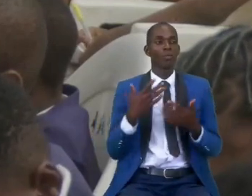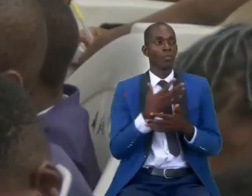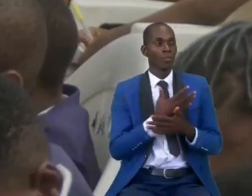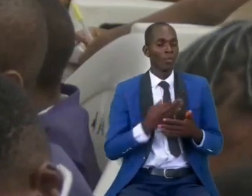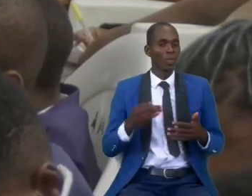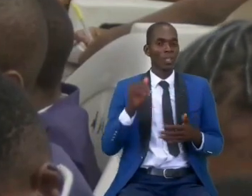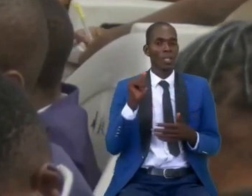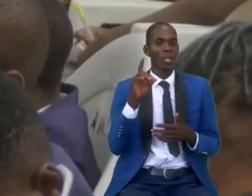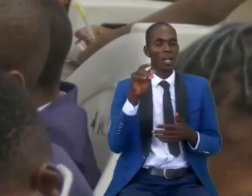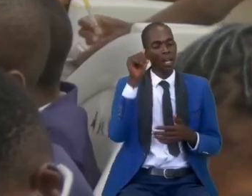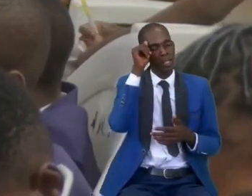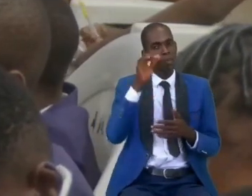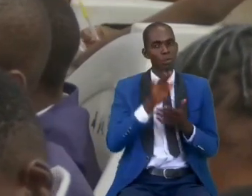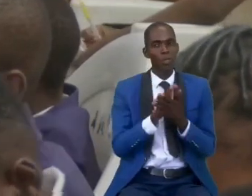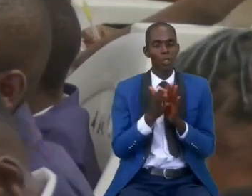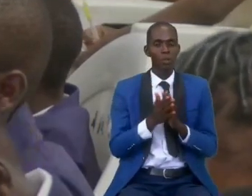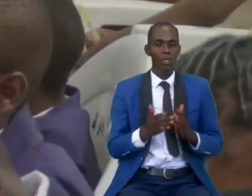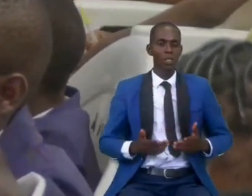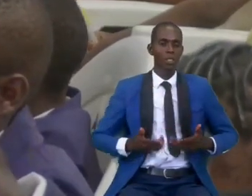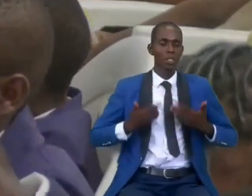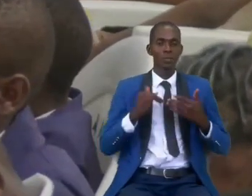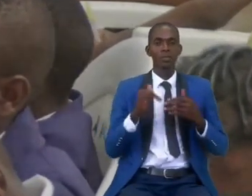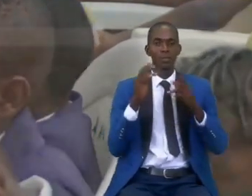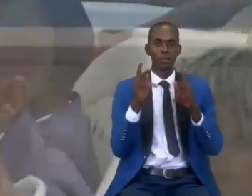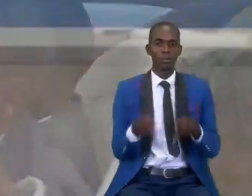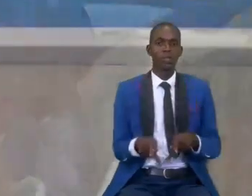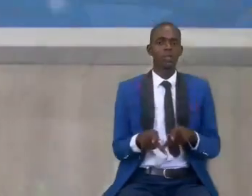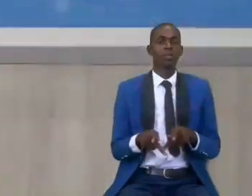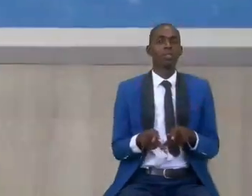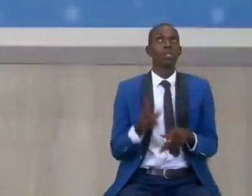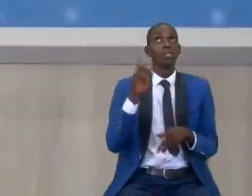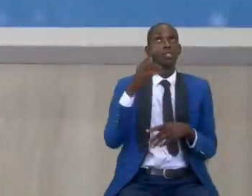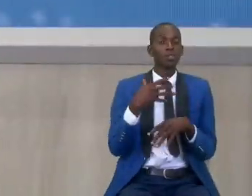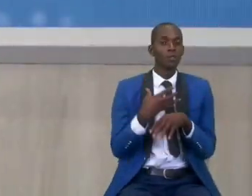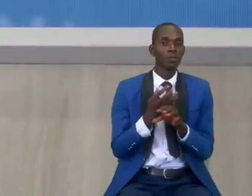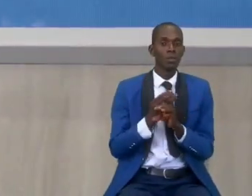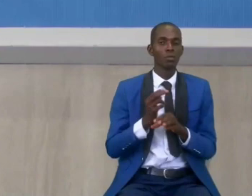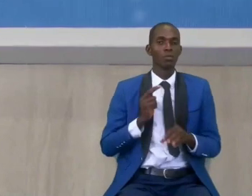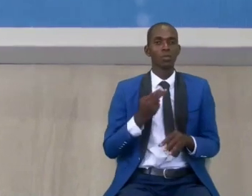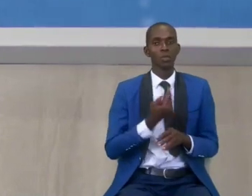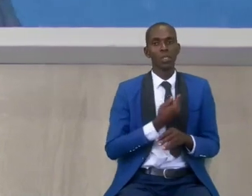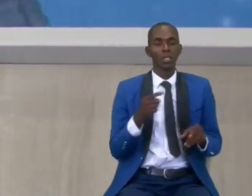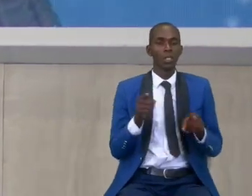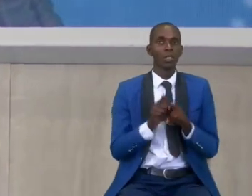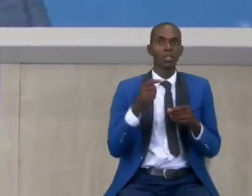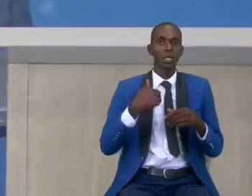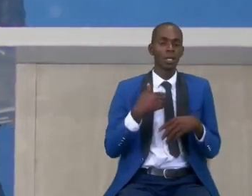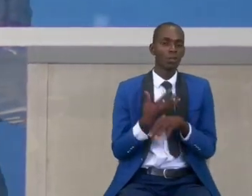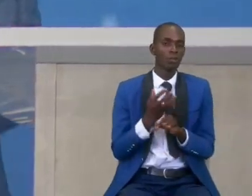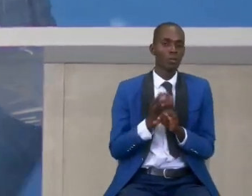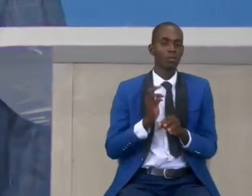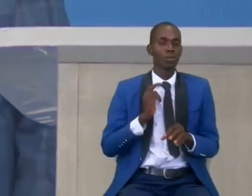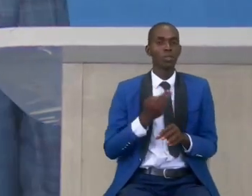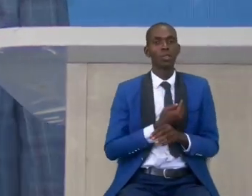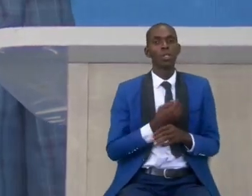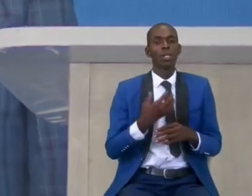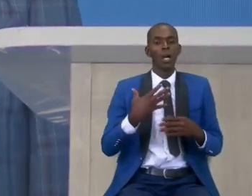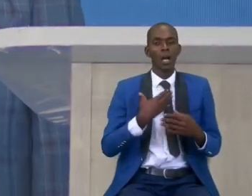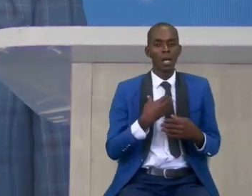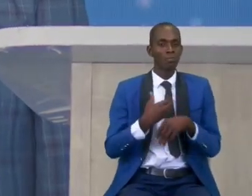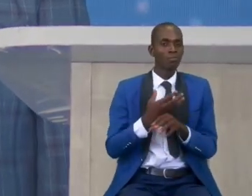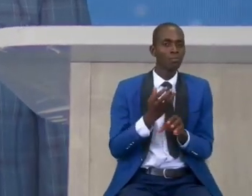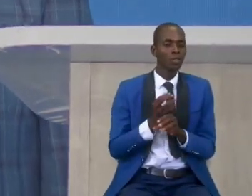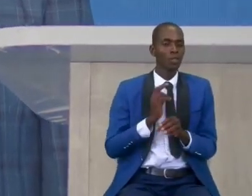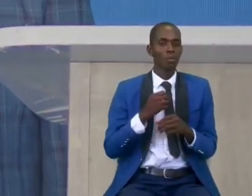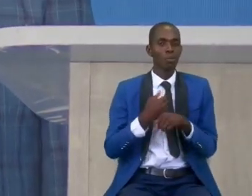forms us. And as he has formed us, he has created us, he has made us, and he brings strength into us.